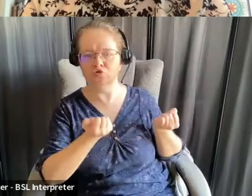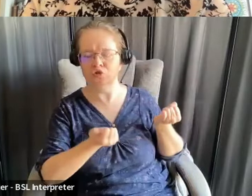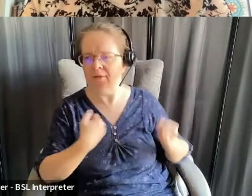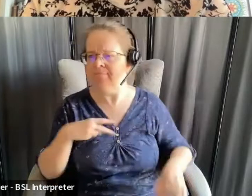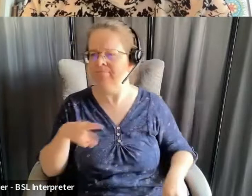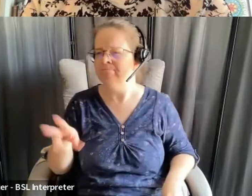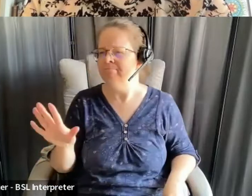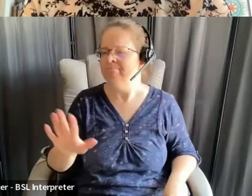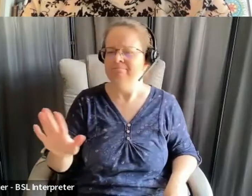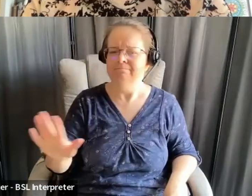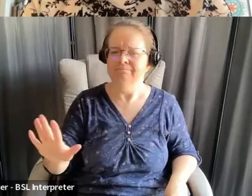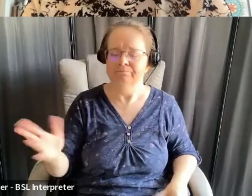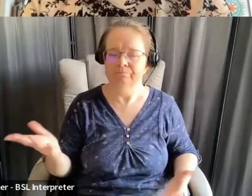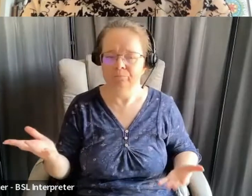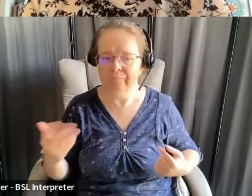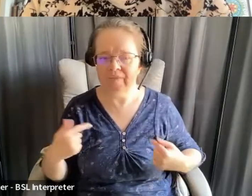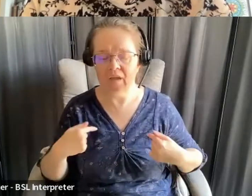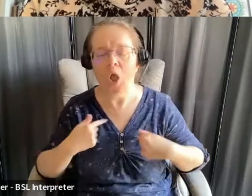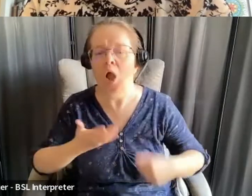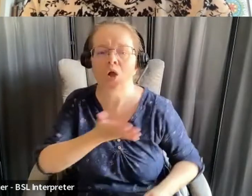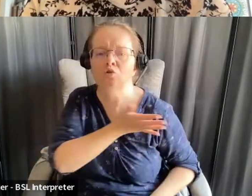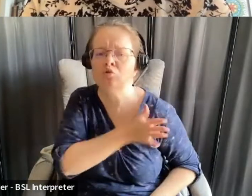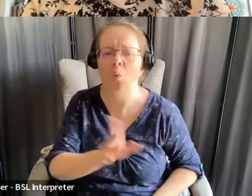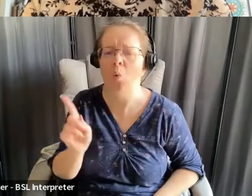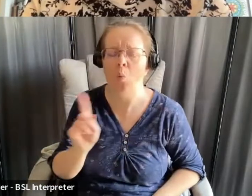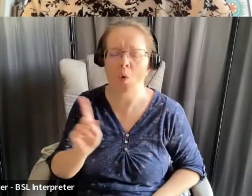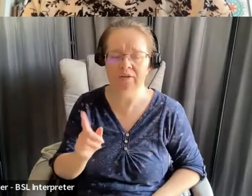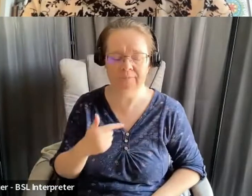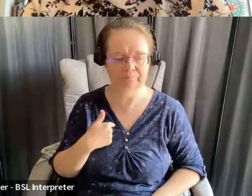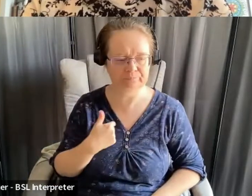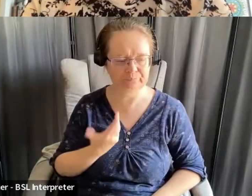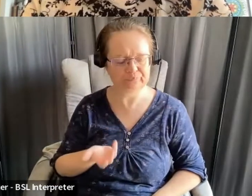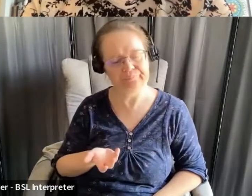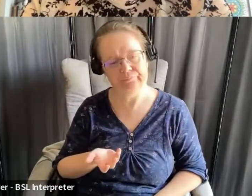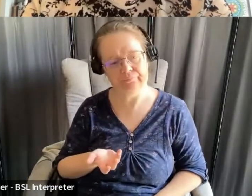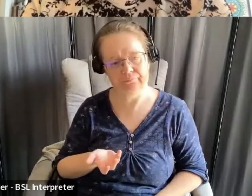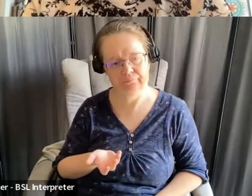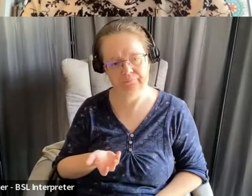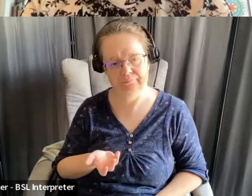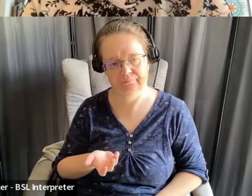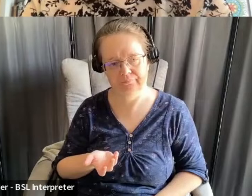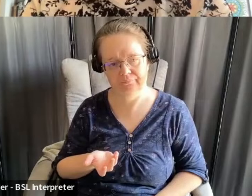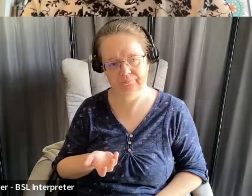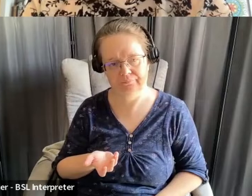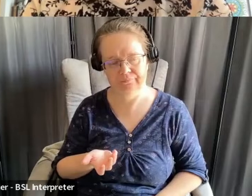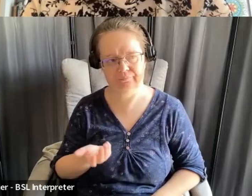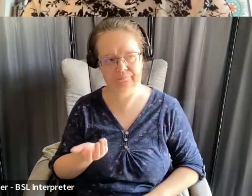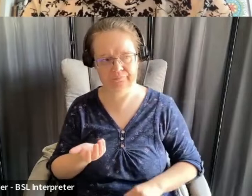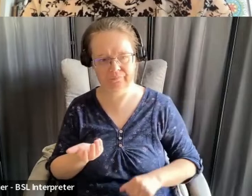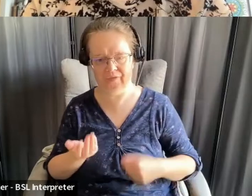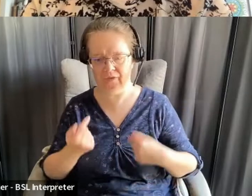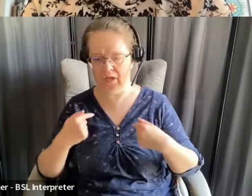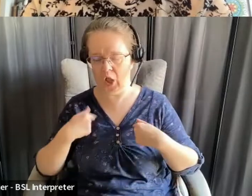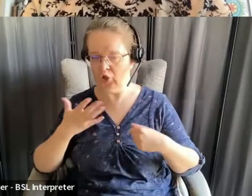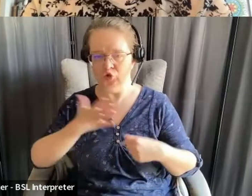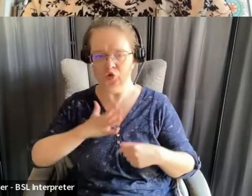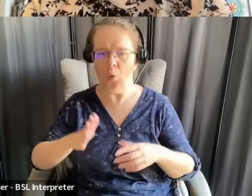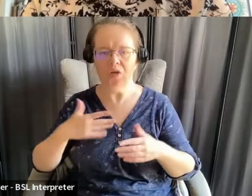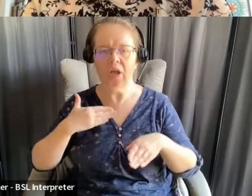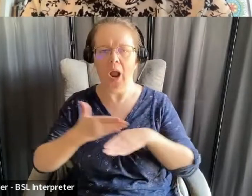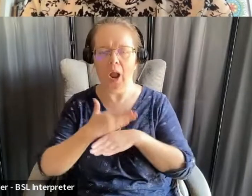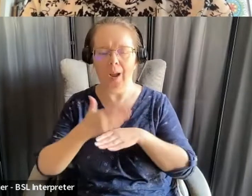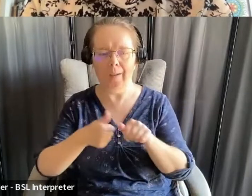perceived. I mean, what I don't want is to be, you know, even within an employer where